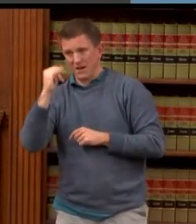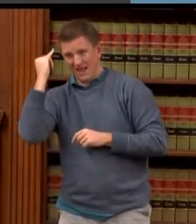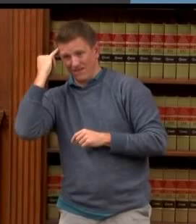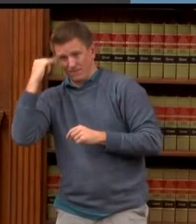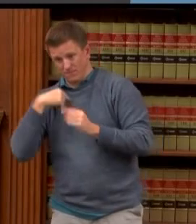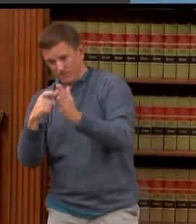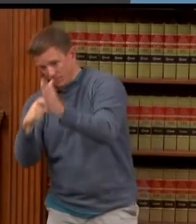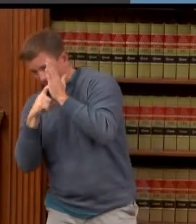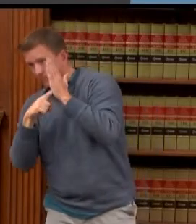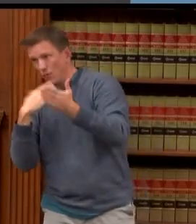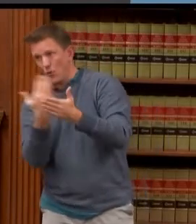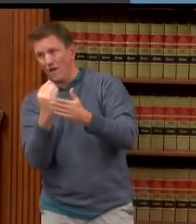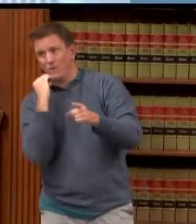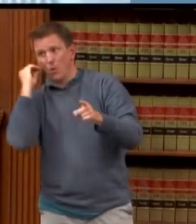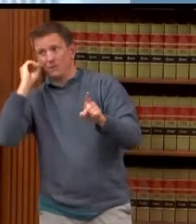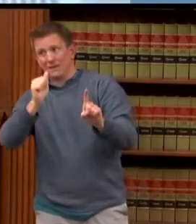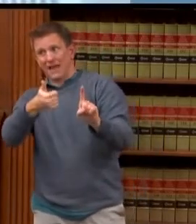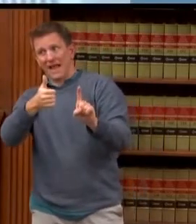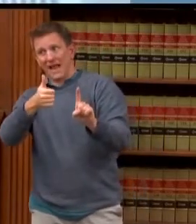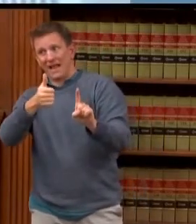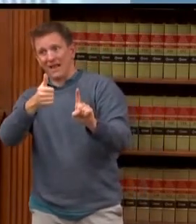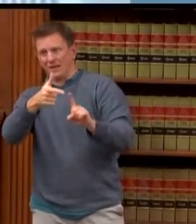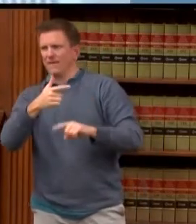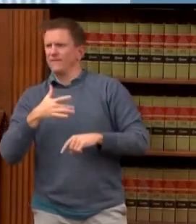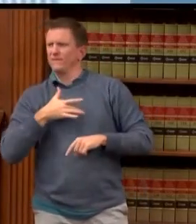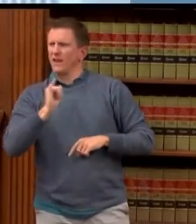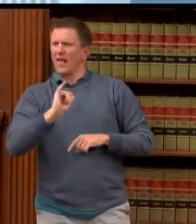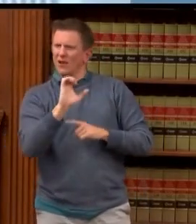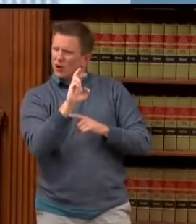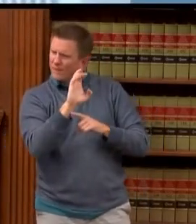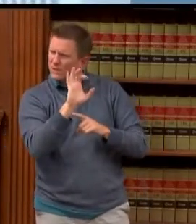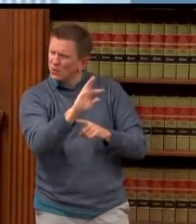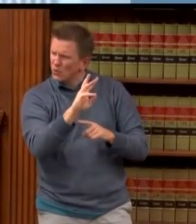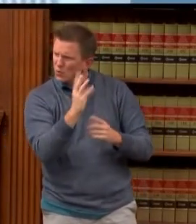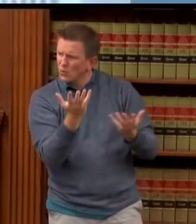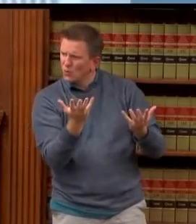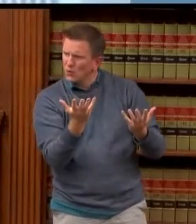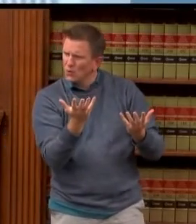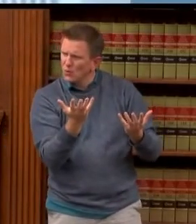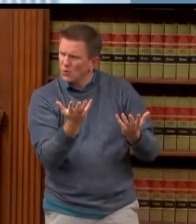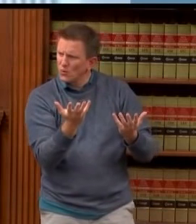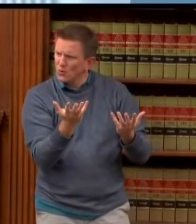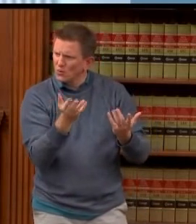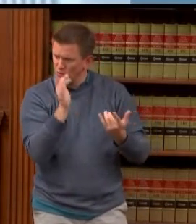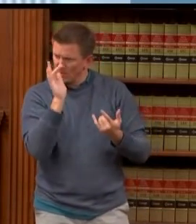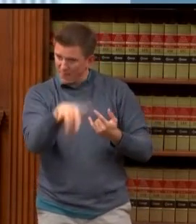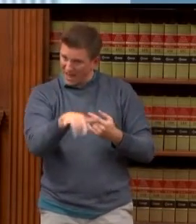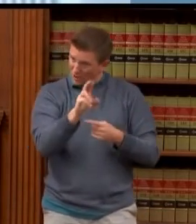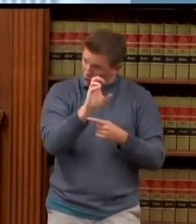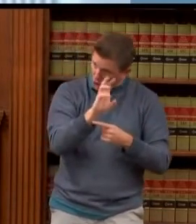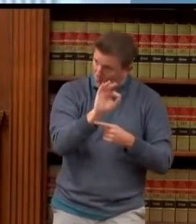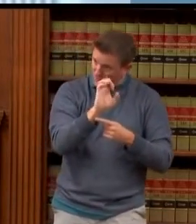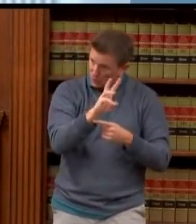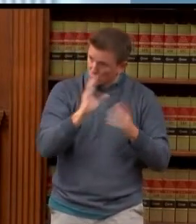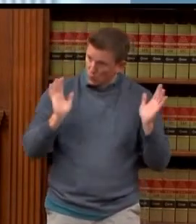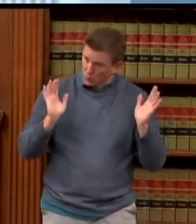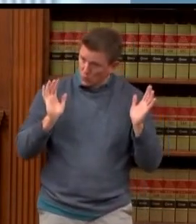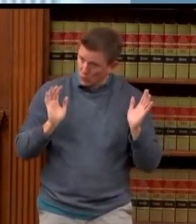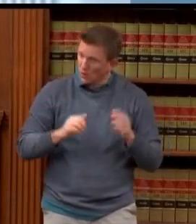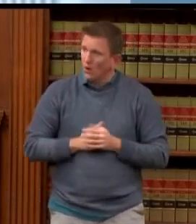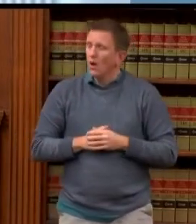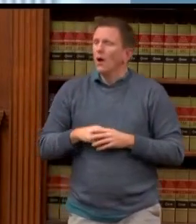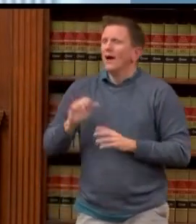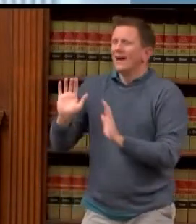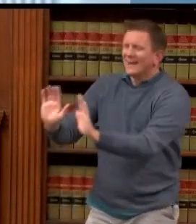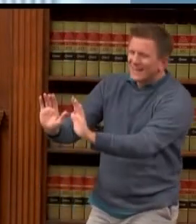are strongly urging folks to go home at 10 o'clock. And we're strongly urging folks to not go to households that are not their own, and